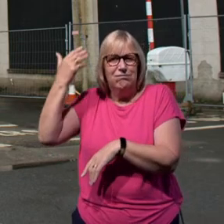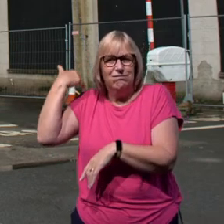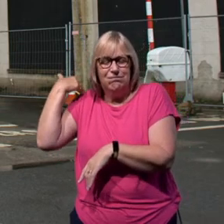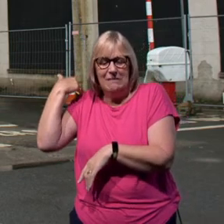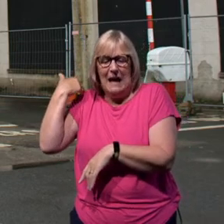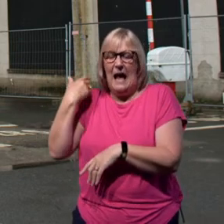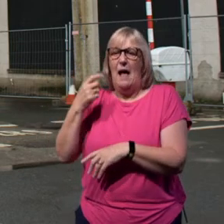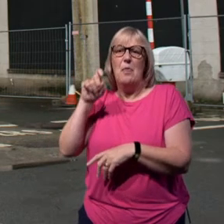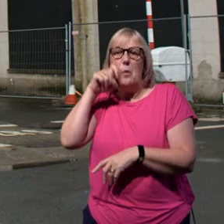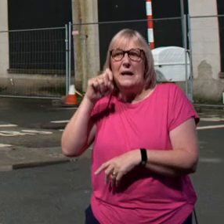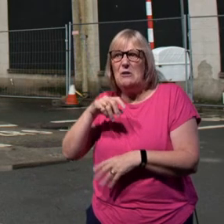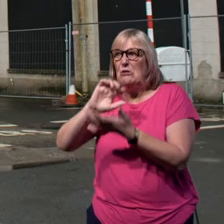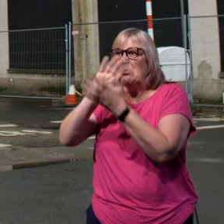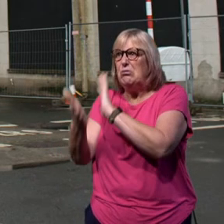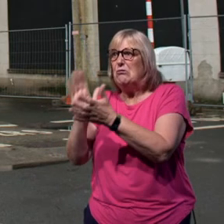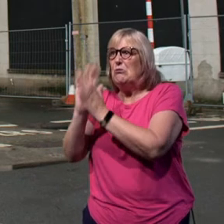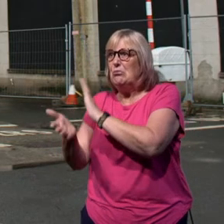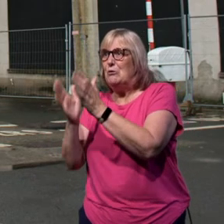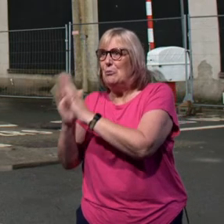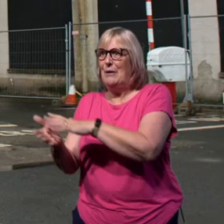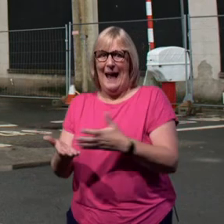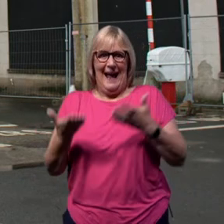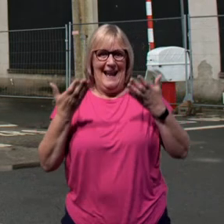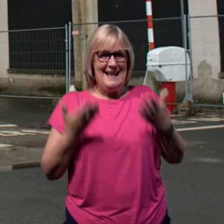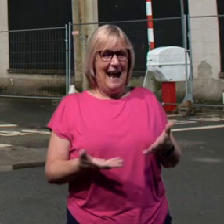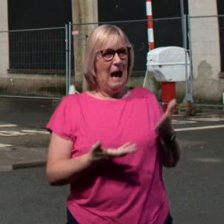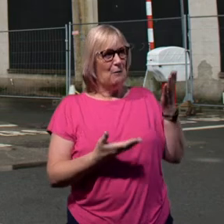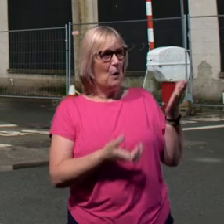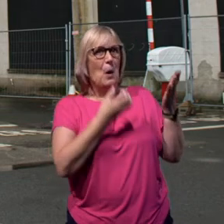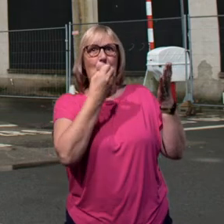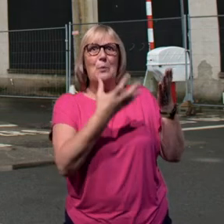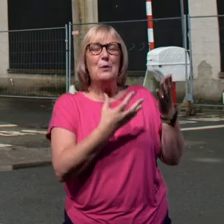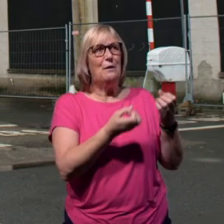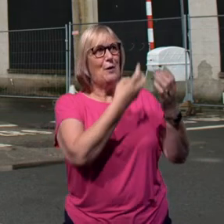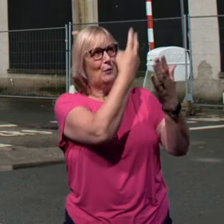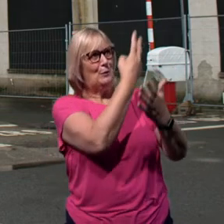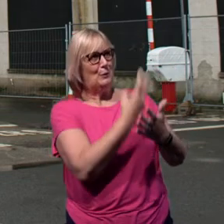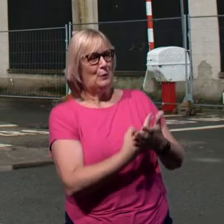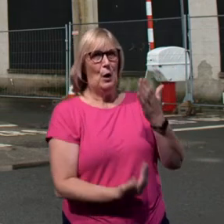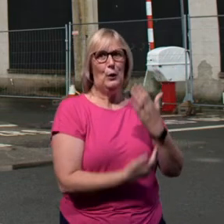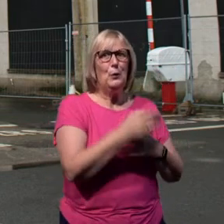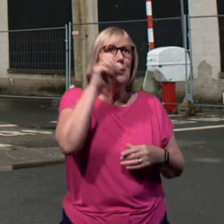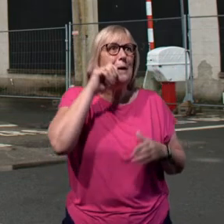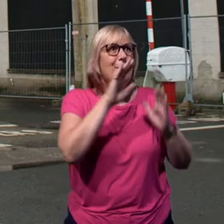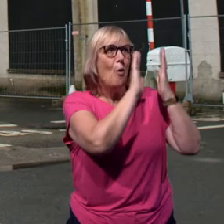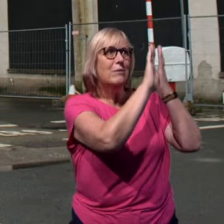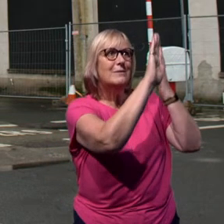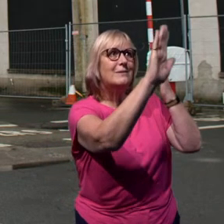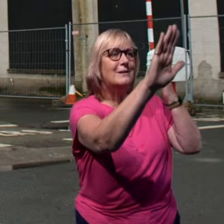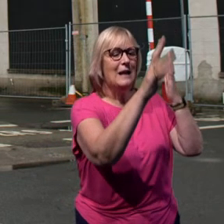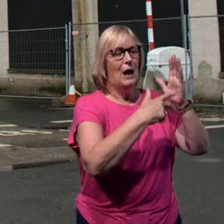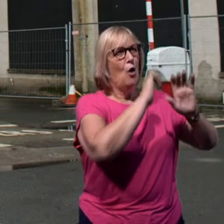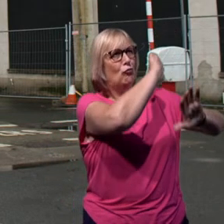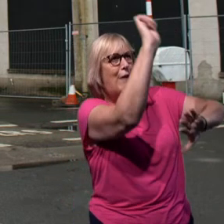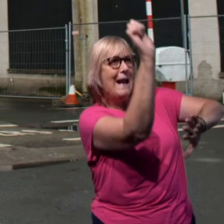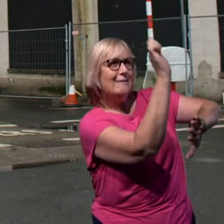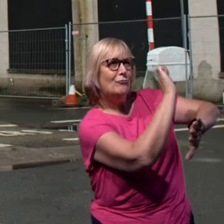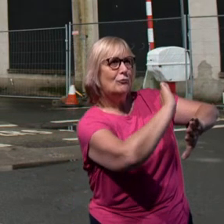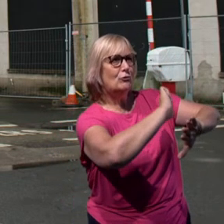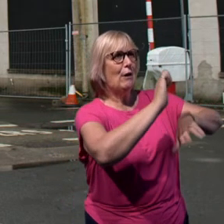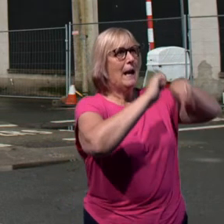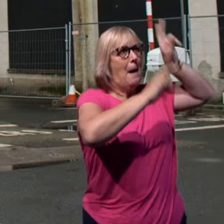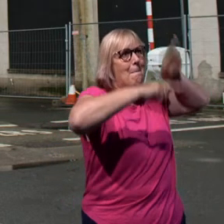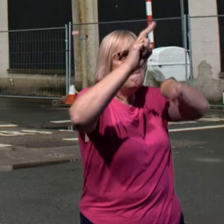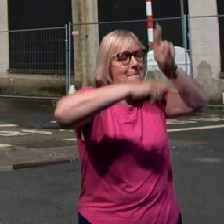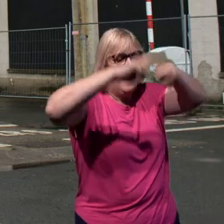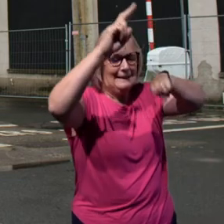left of the screen, wonderfully restored as it is now, with the new fascia, the new windows put in, the new rendering, the new painting, and of